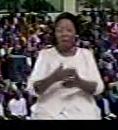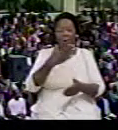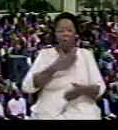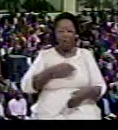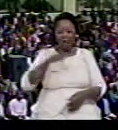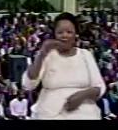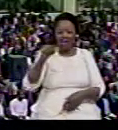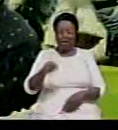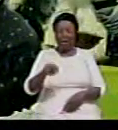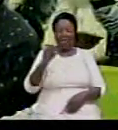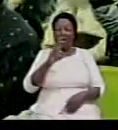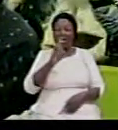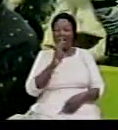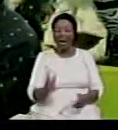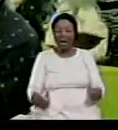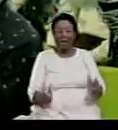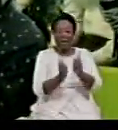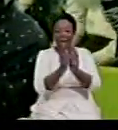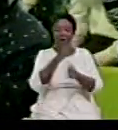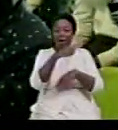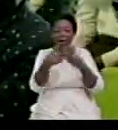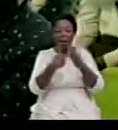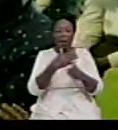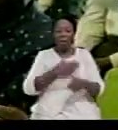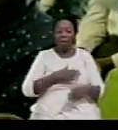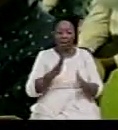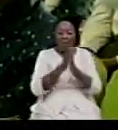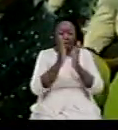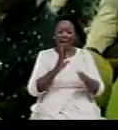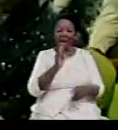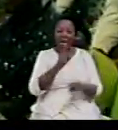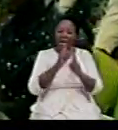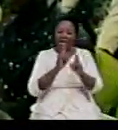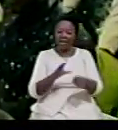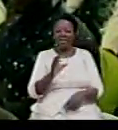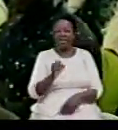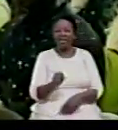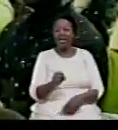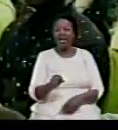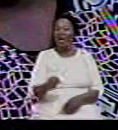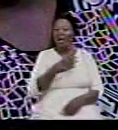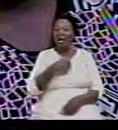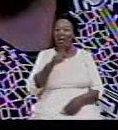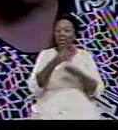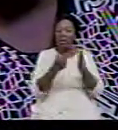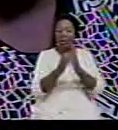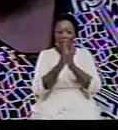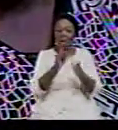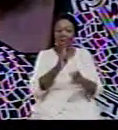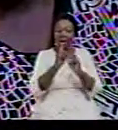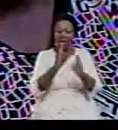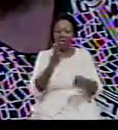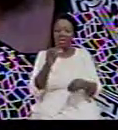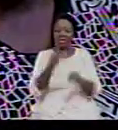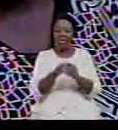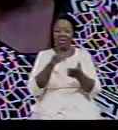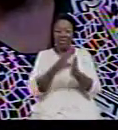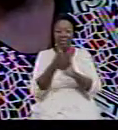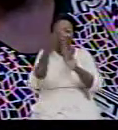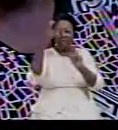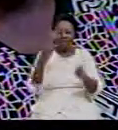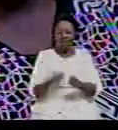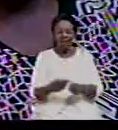prayers are answered. All your prayers are answered in Jesus' name. I want you to look at